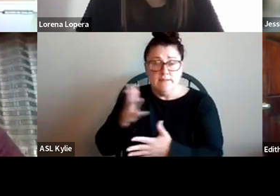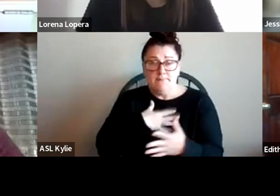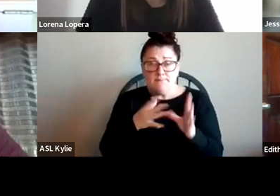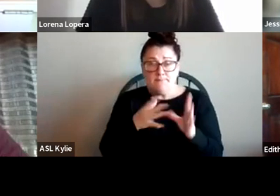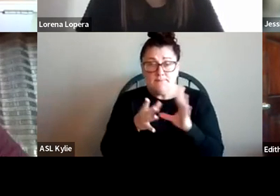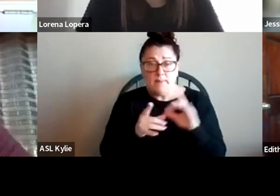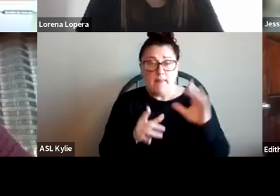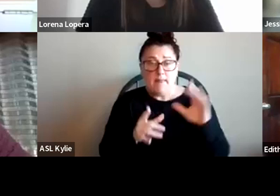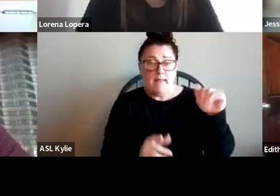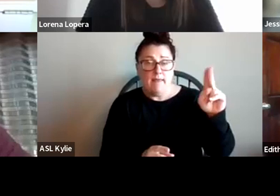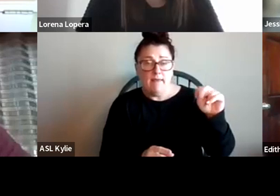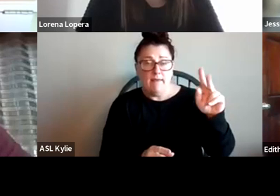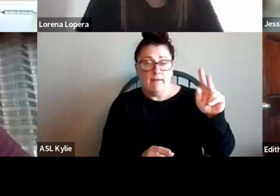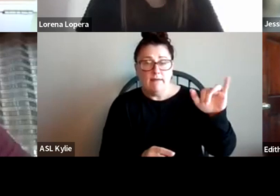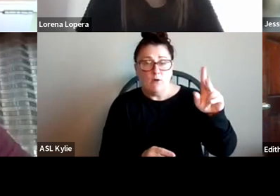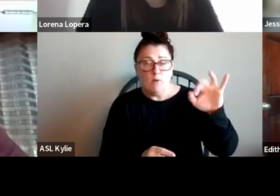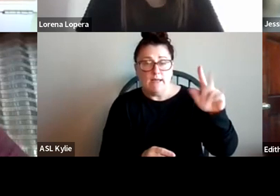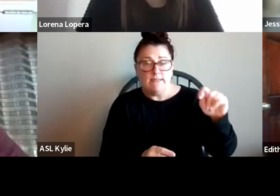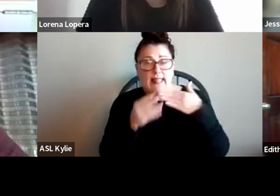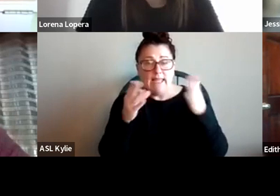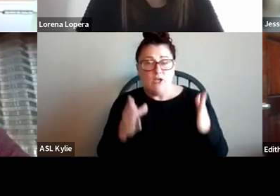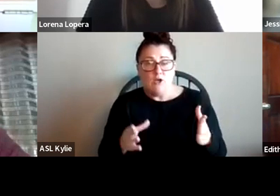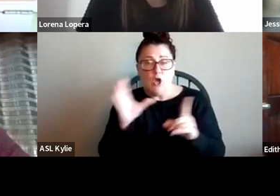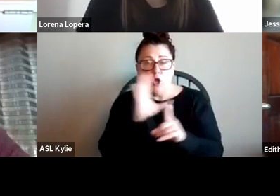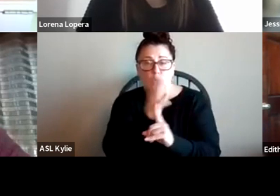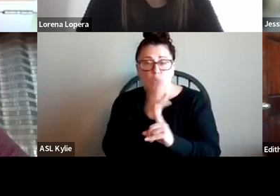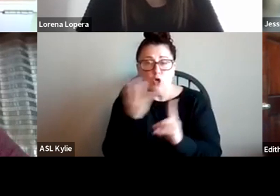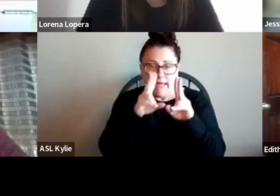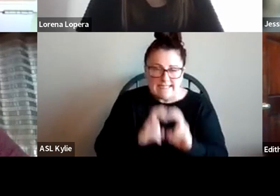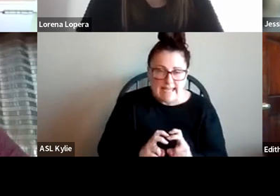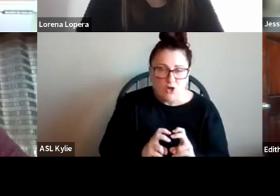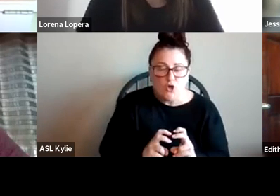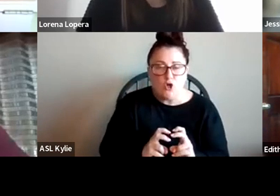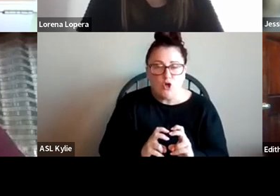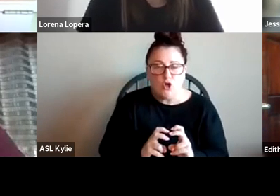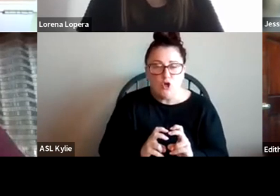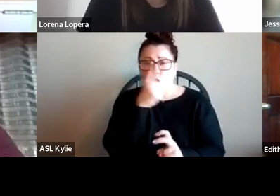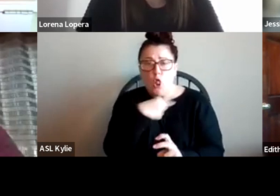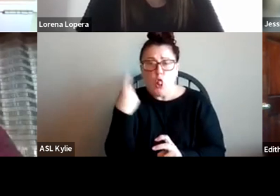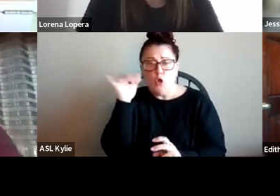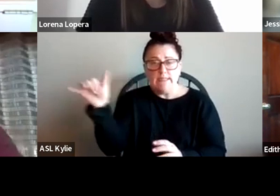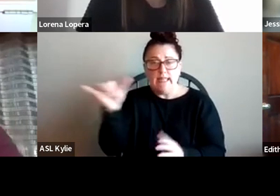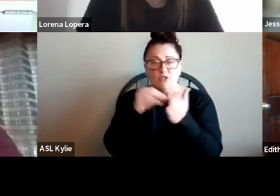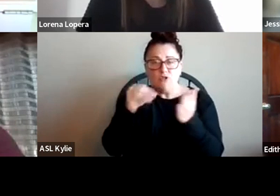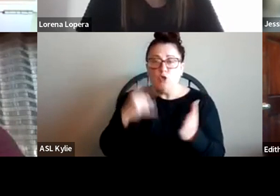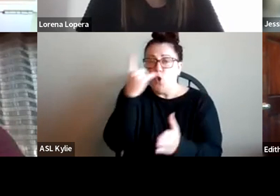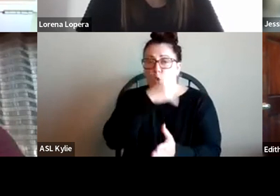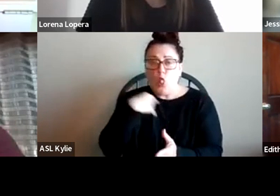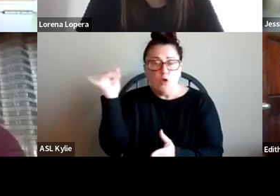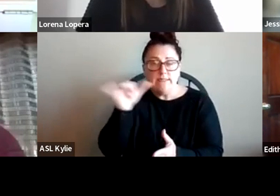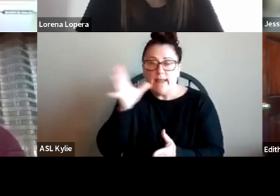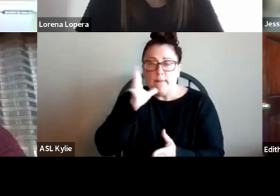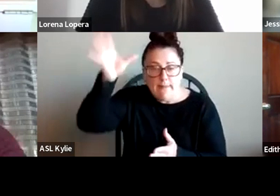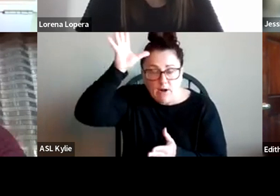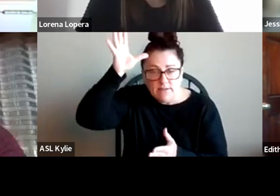need an anti-racist leader who is a cultural insider, who looks like the students and parents who